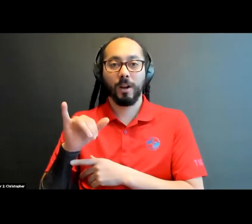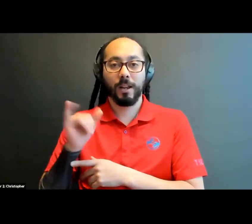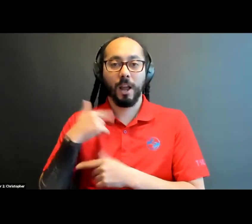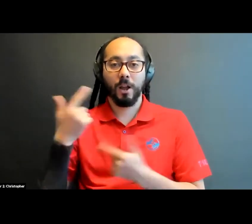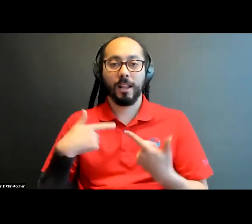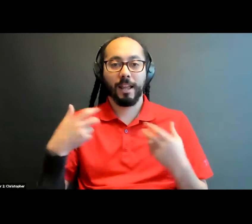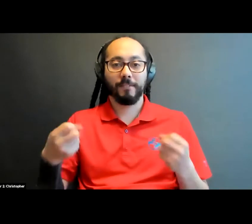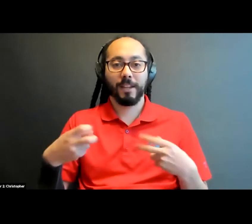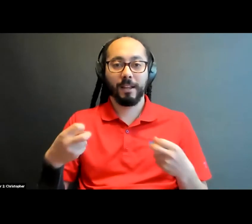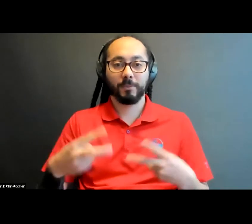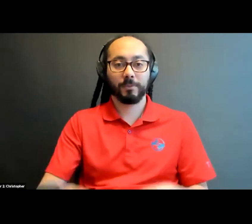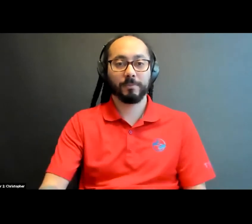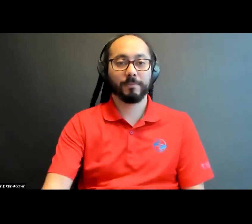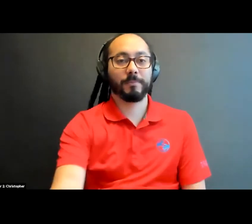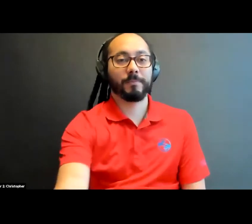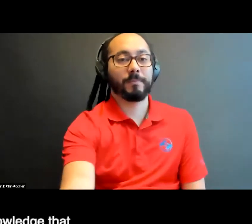Services.